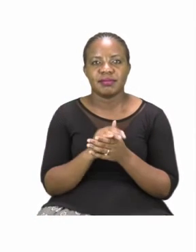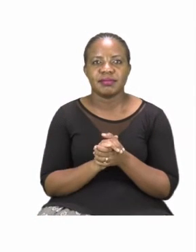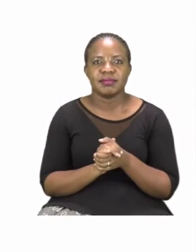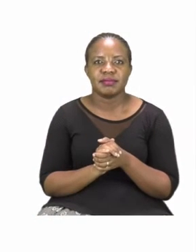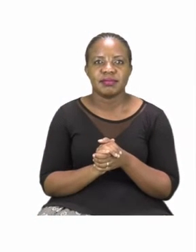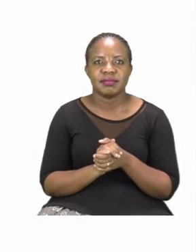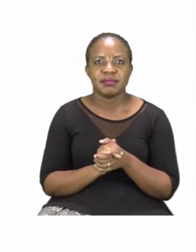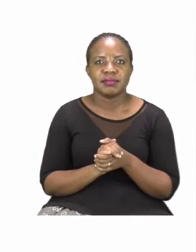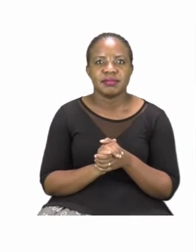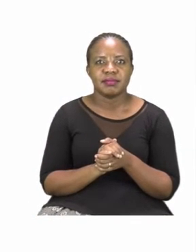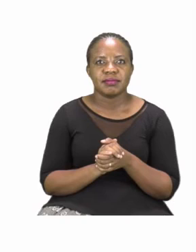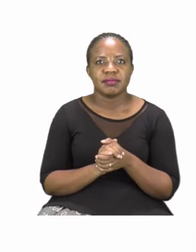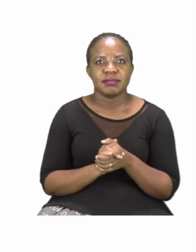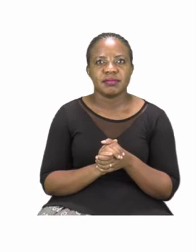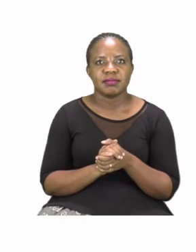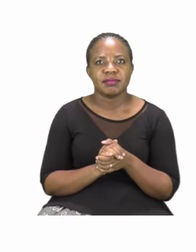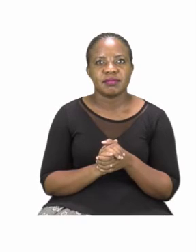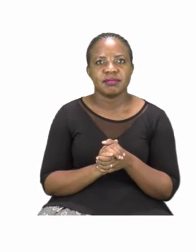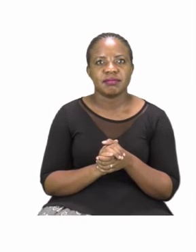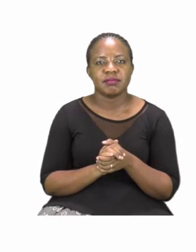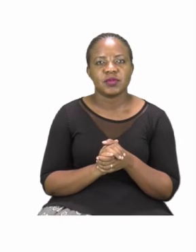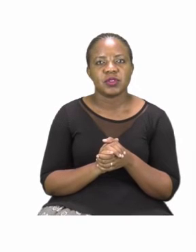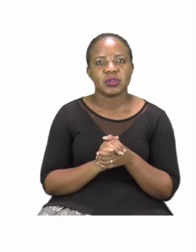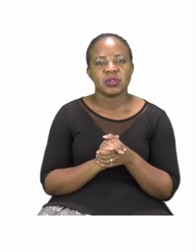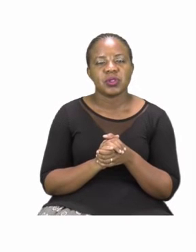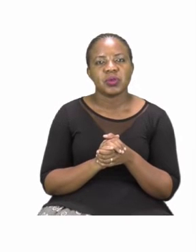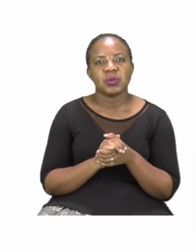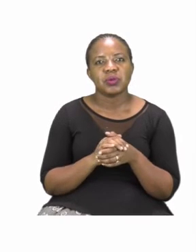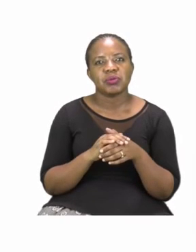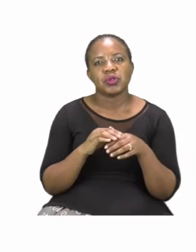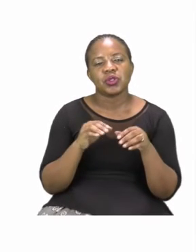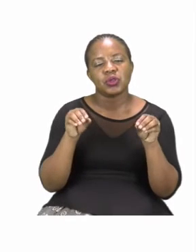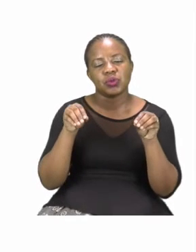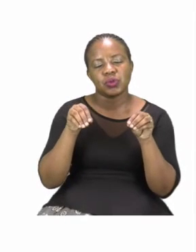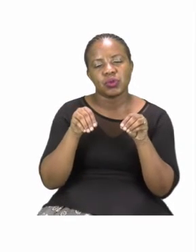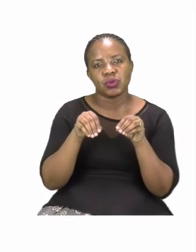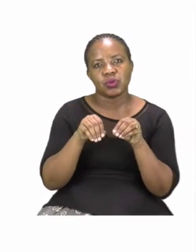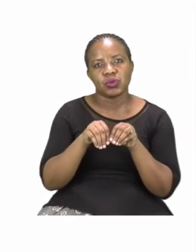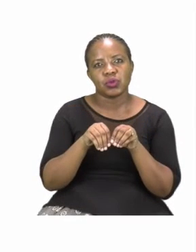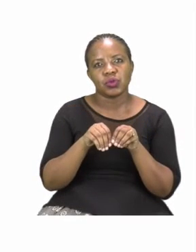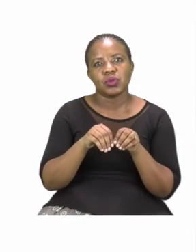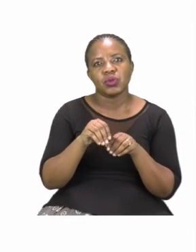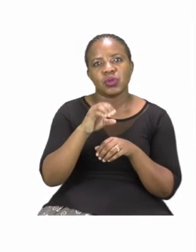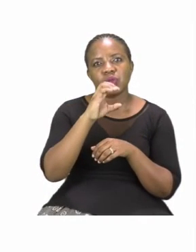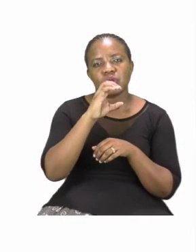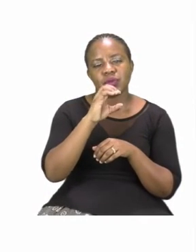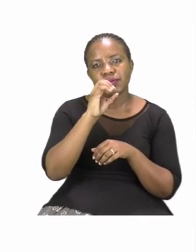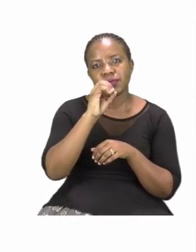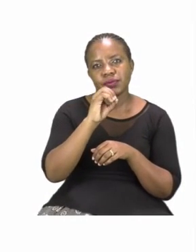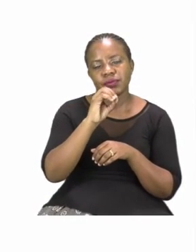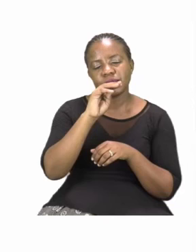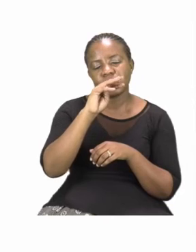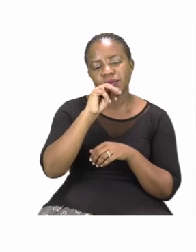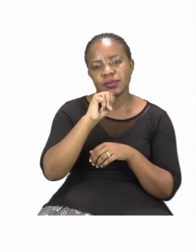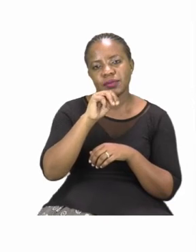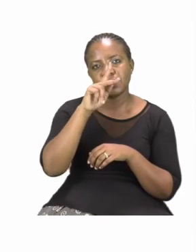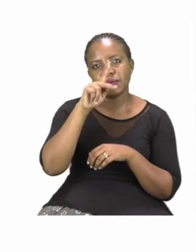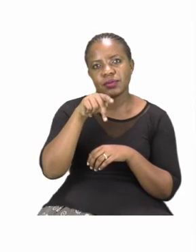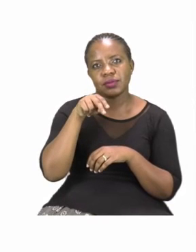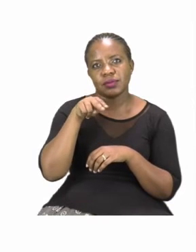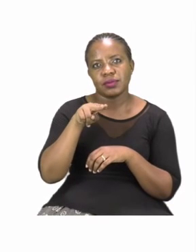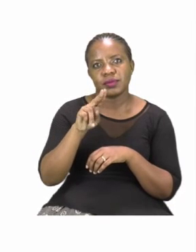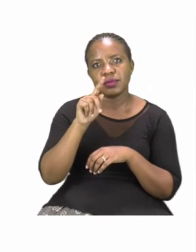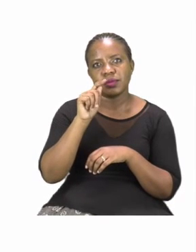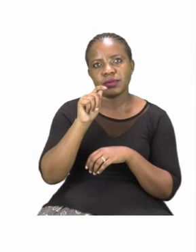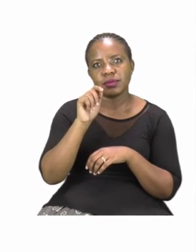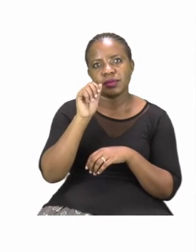going to do some computations. Now, not just any computations, we are going to put the